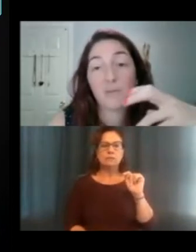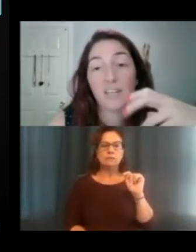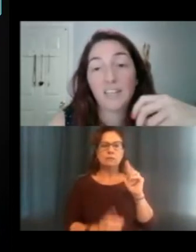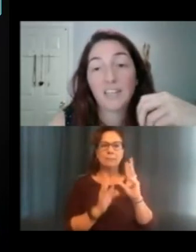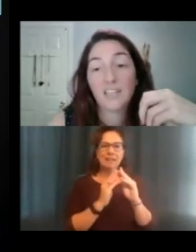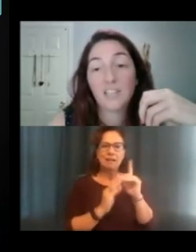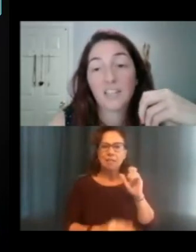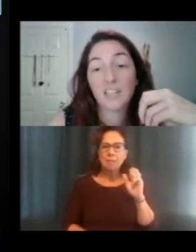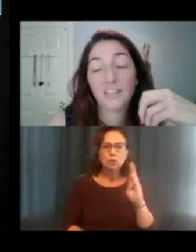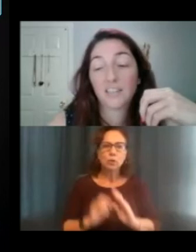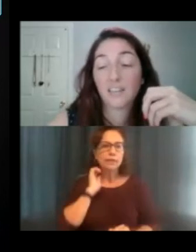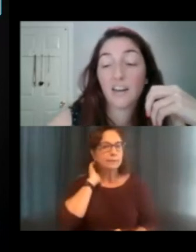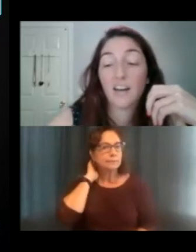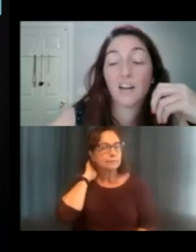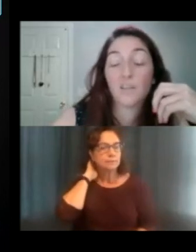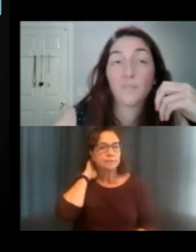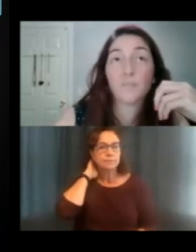it's doing is just